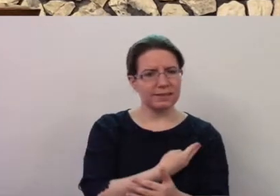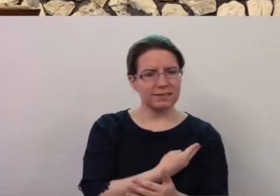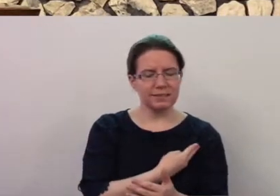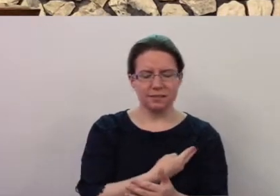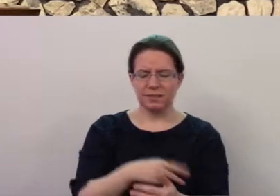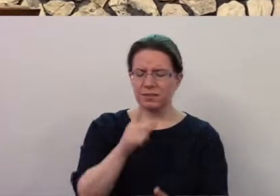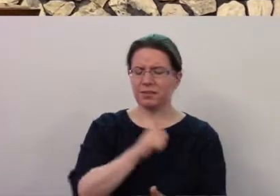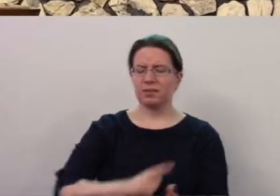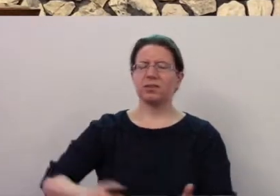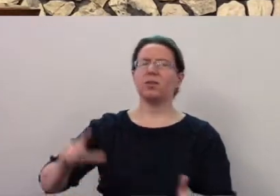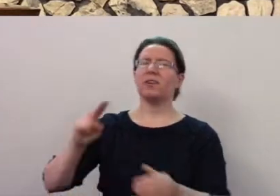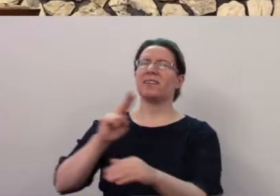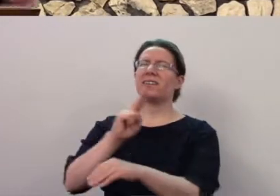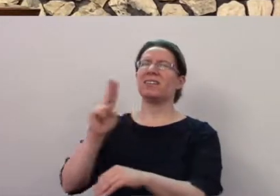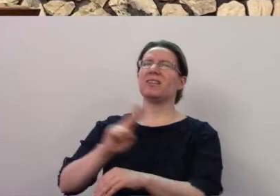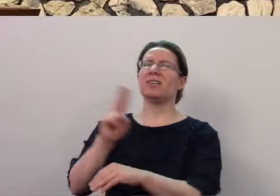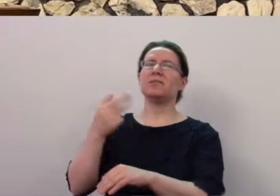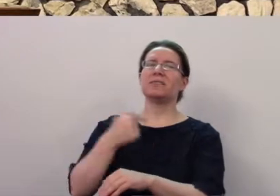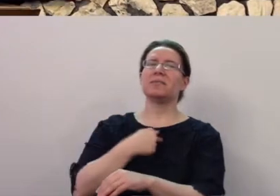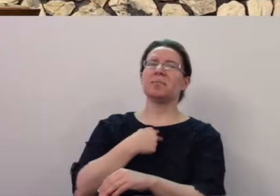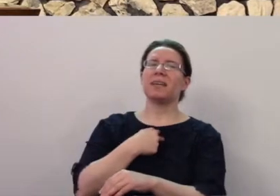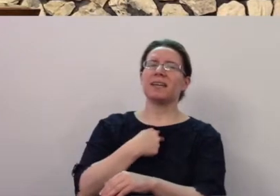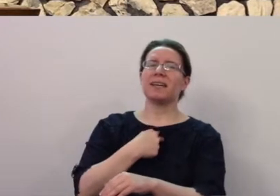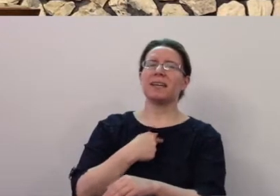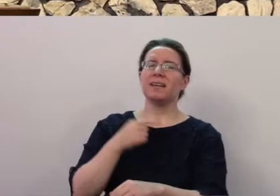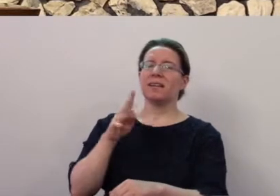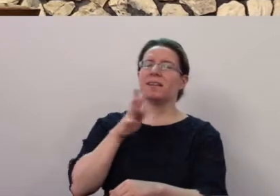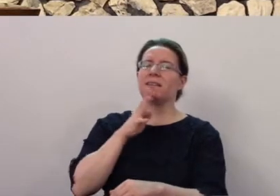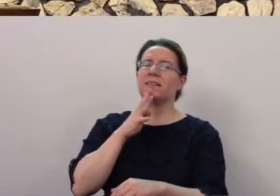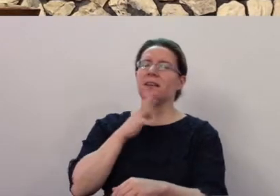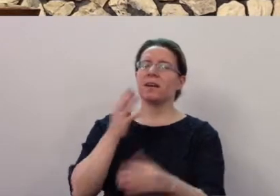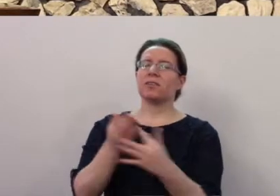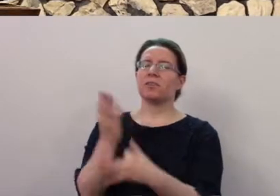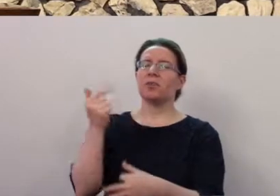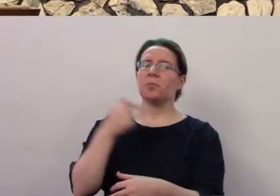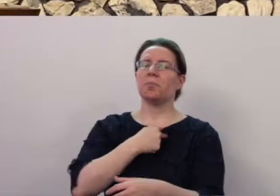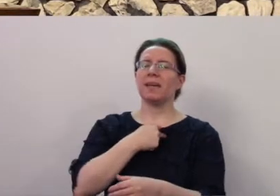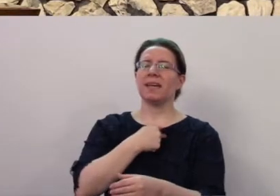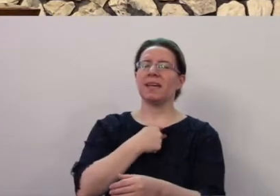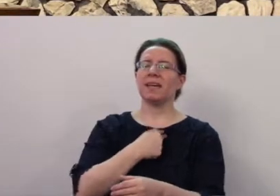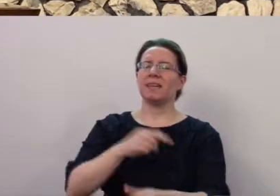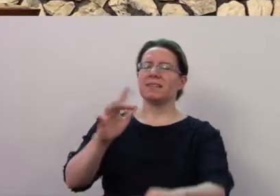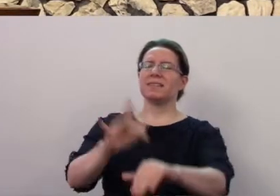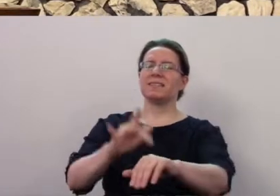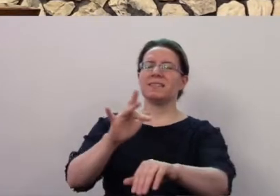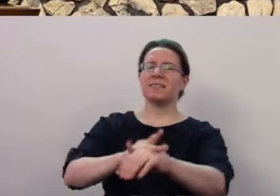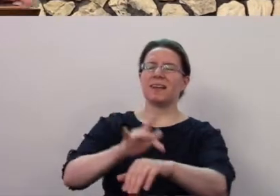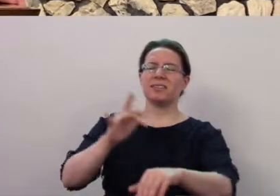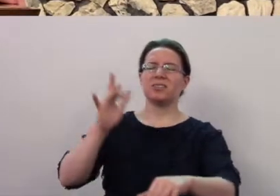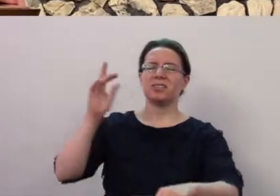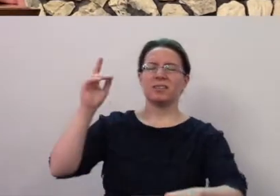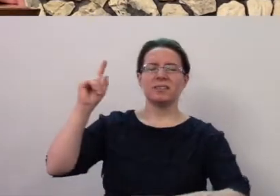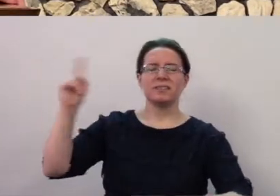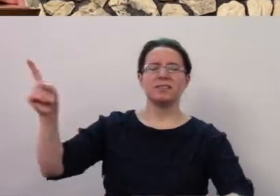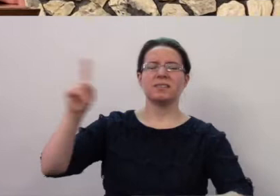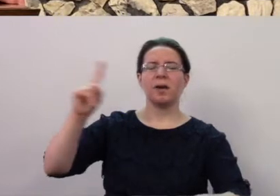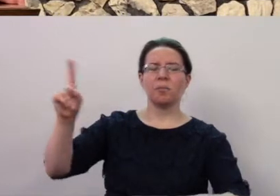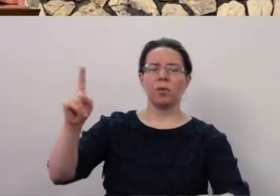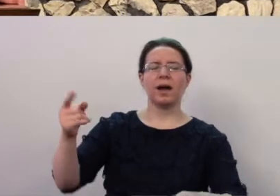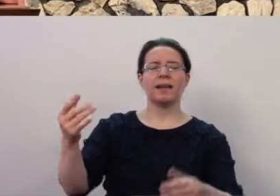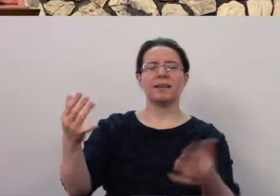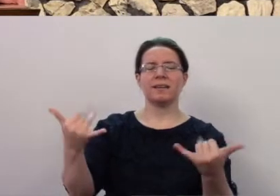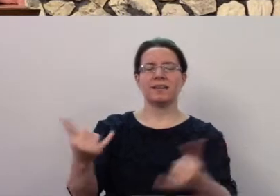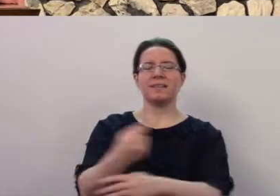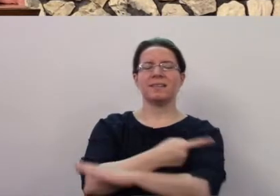glory to us, it's to bring glory and honor to him. Oh, Lord, use me. Lord, oh, work through me. Lord, speak to me to touch